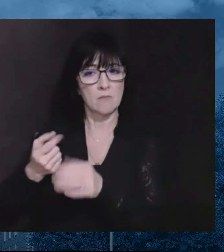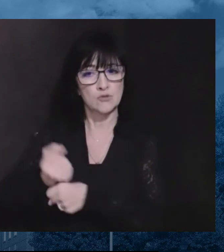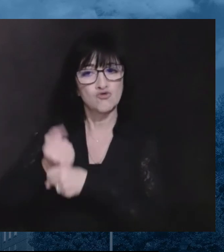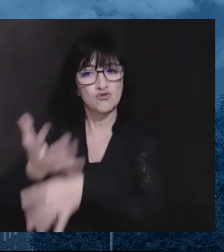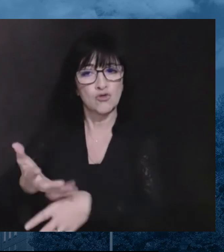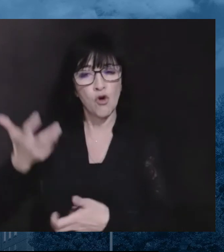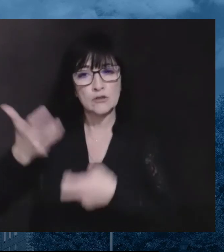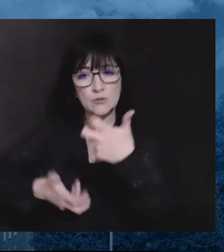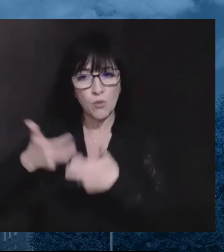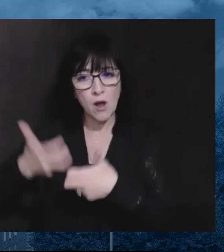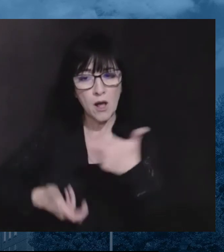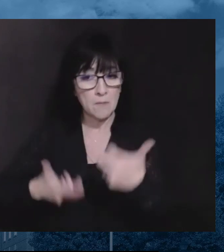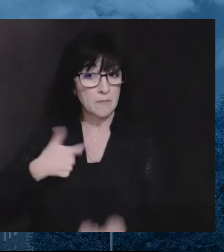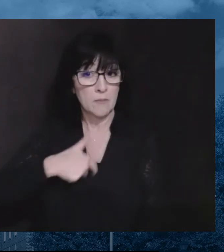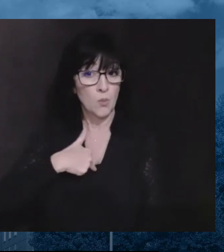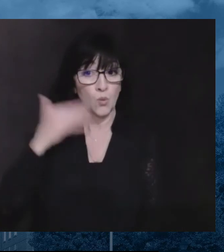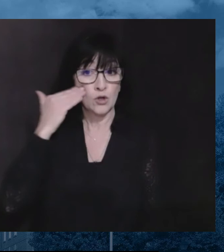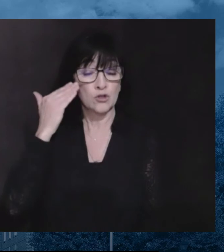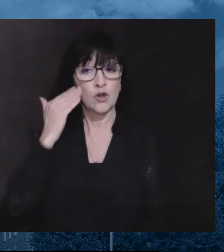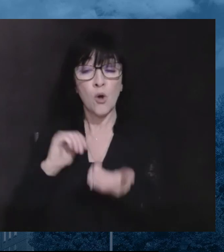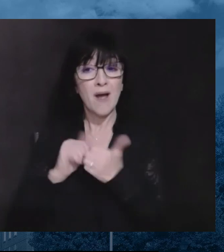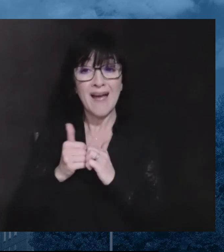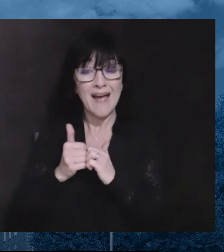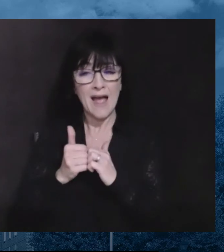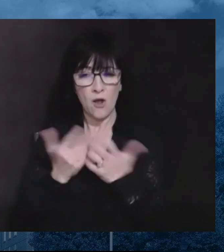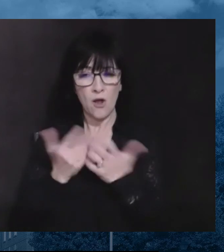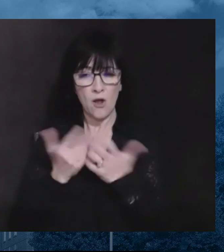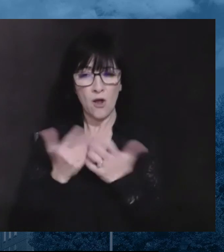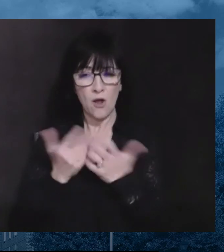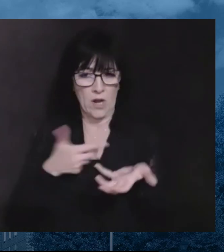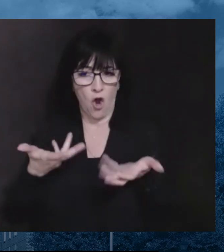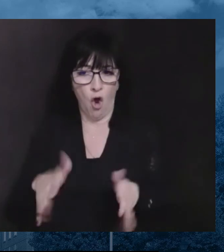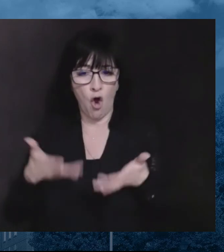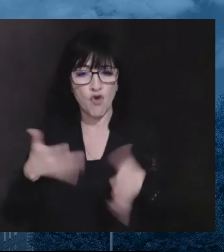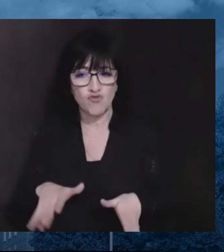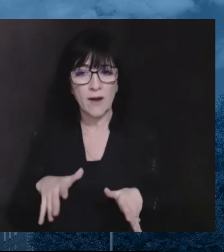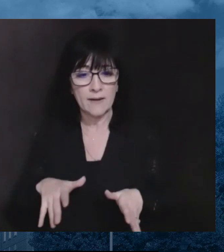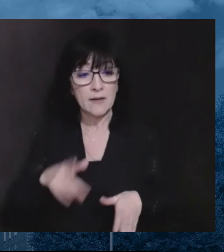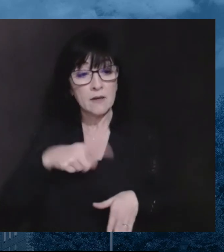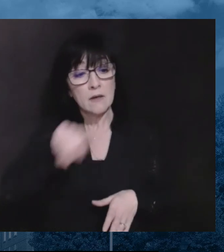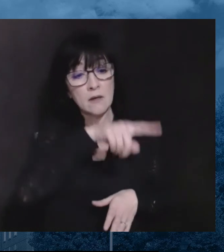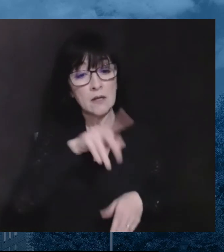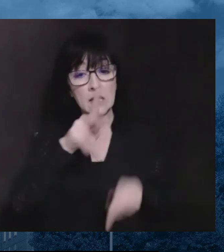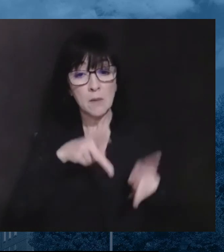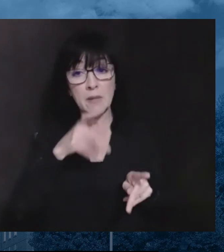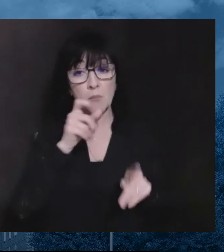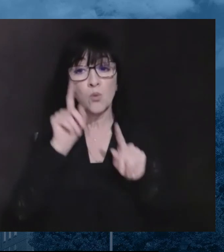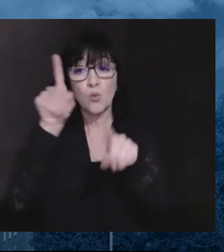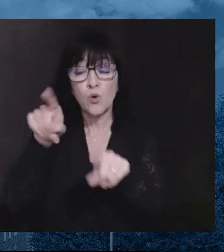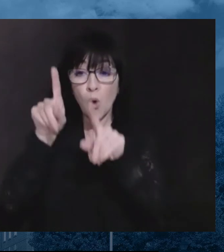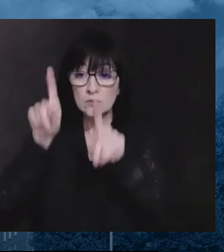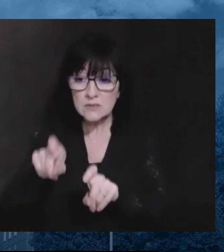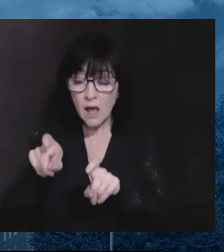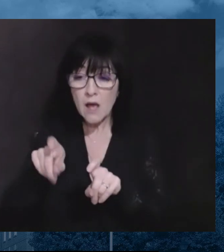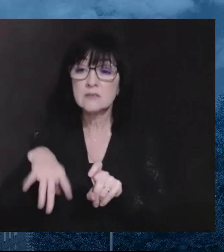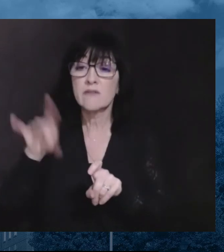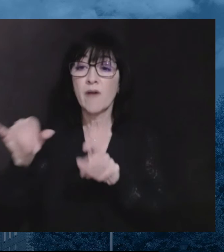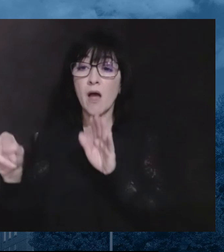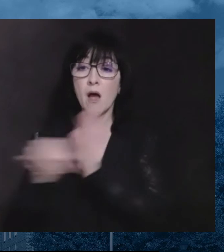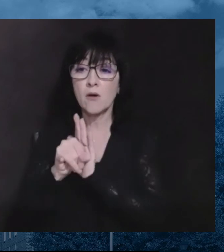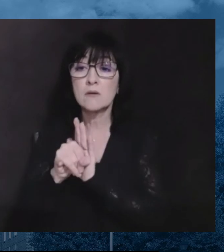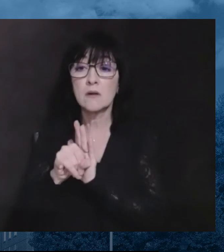interviews that occur with those who test positive, and the questions around where you've been, you know, over the